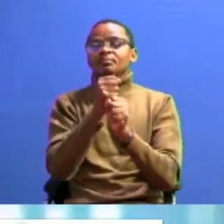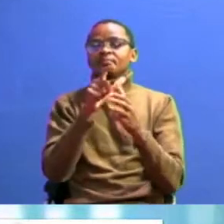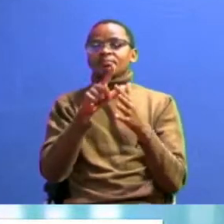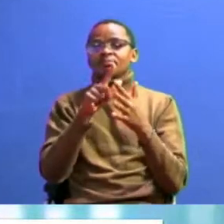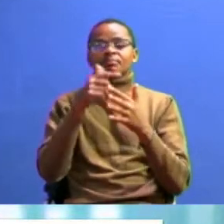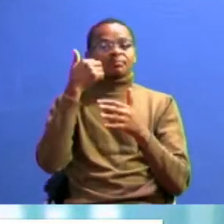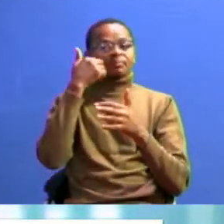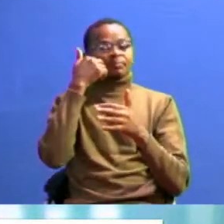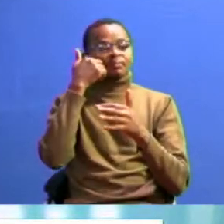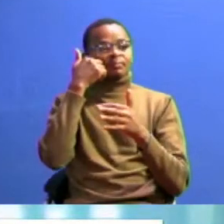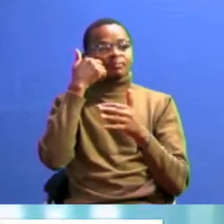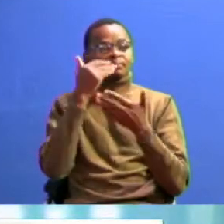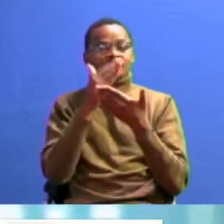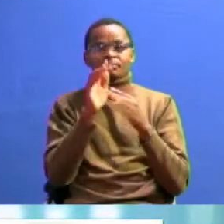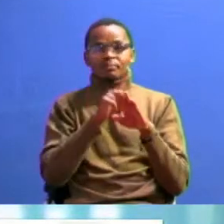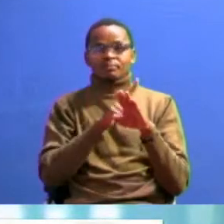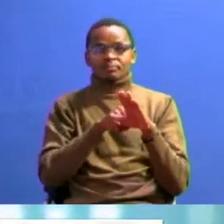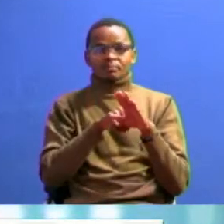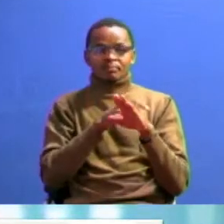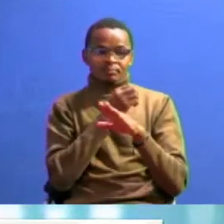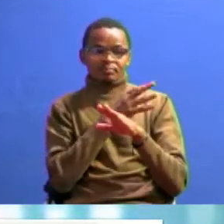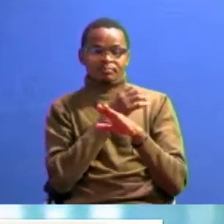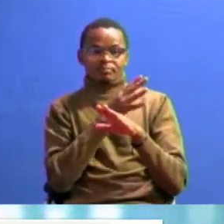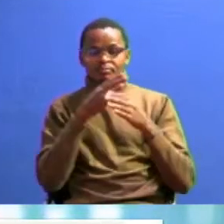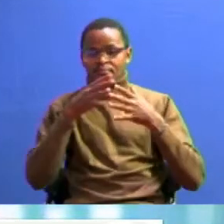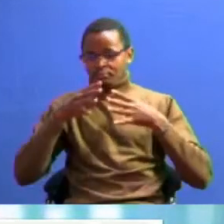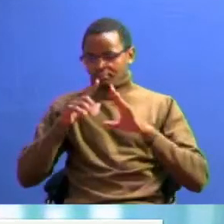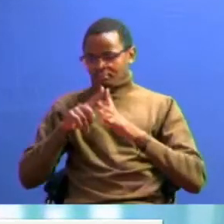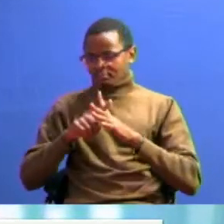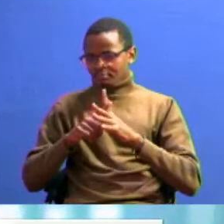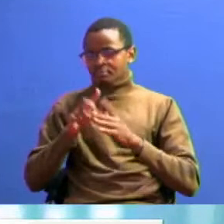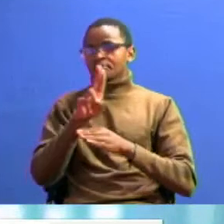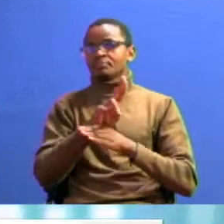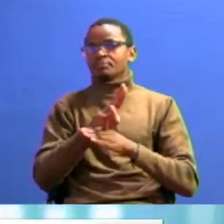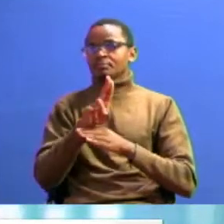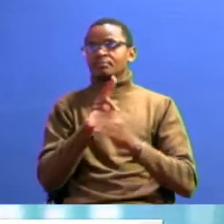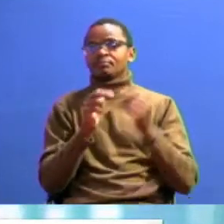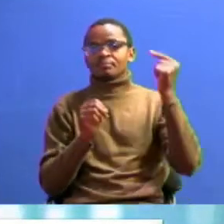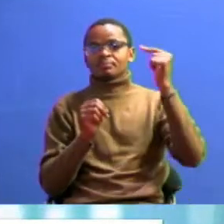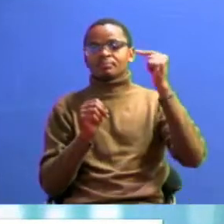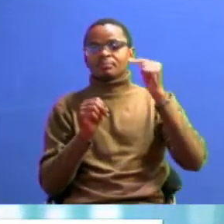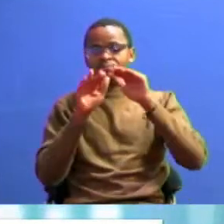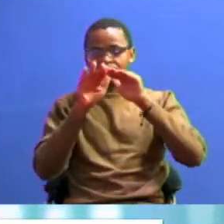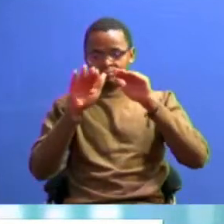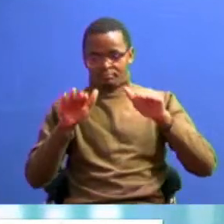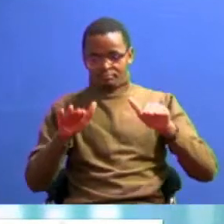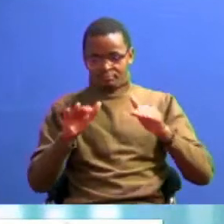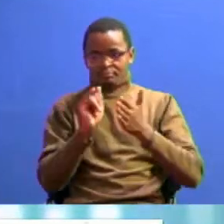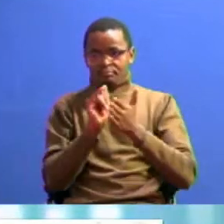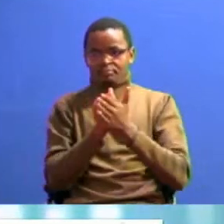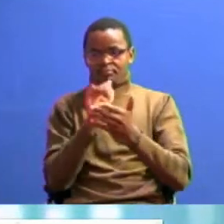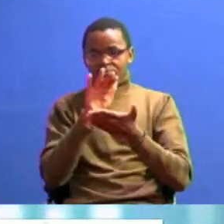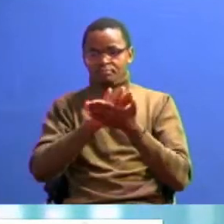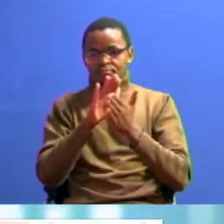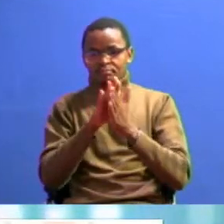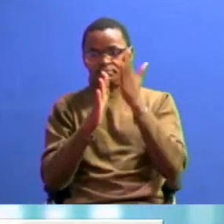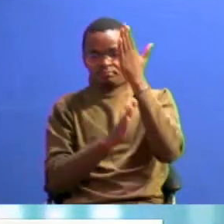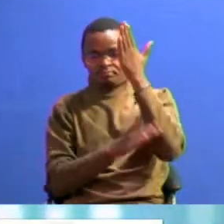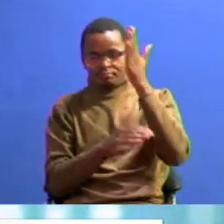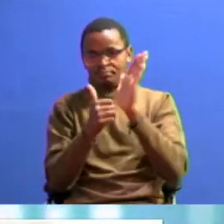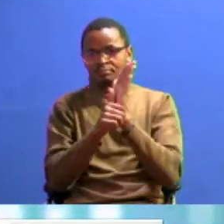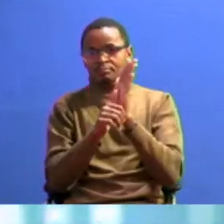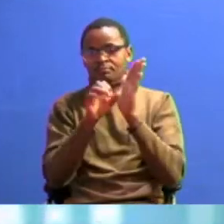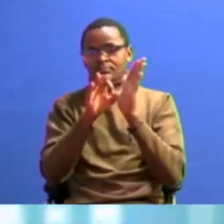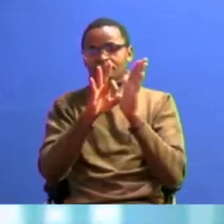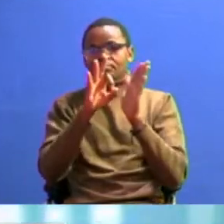illness. And so sometimes because of that anxiety, people will begin to use substances to calm themselves down, and that can worsen the problem